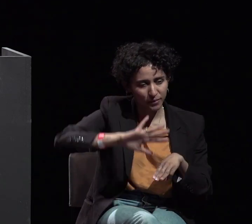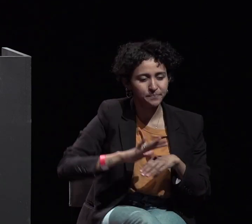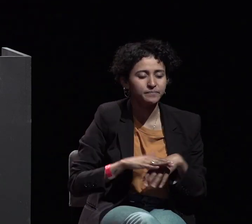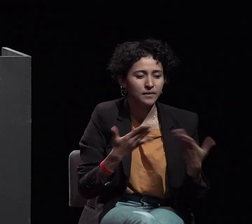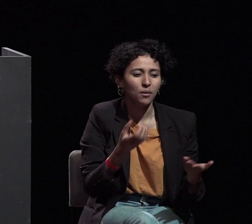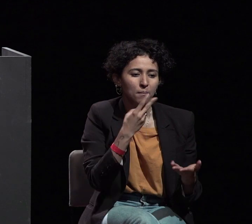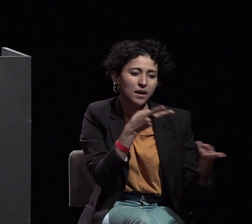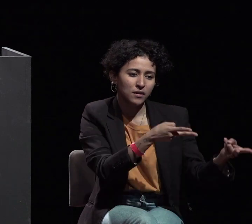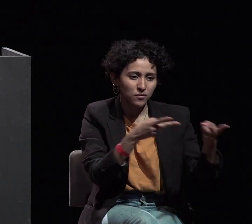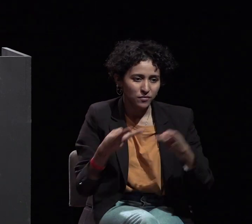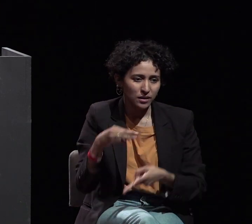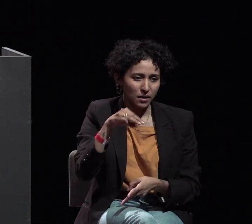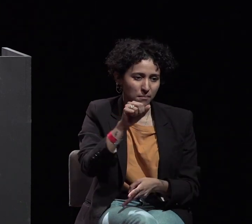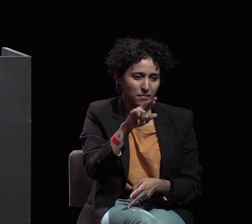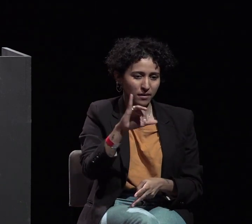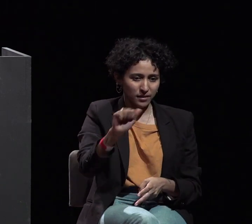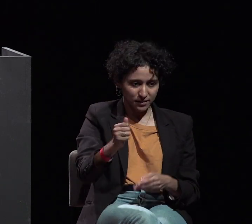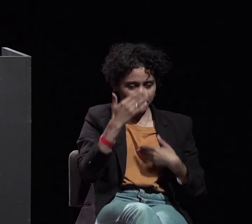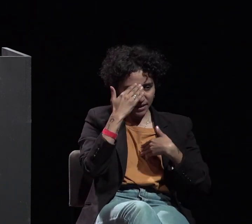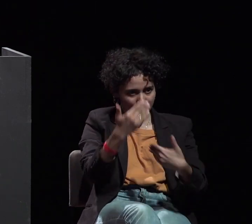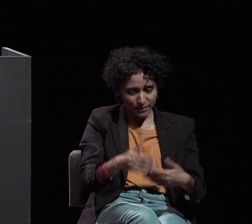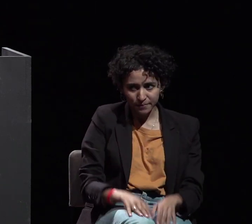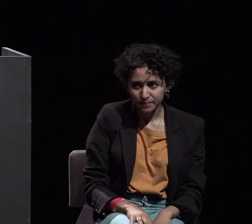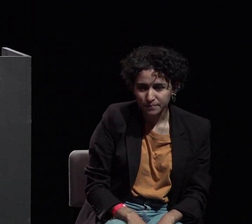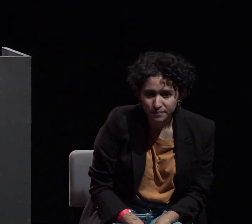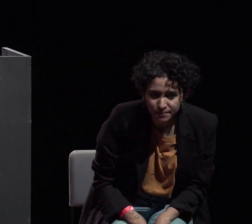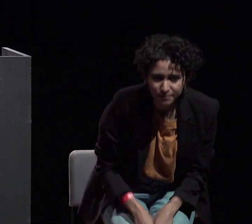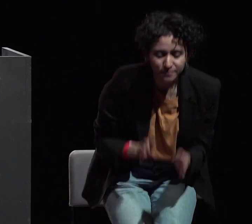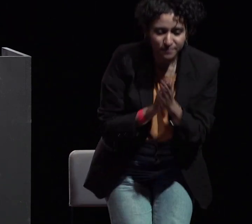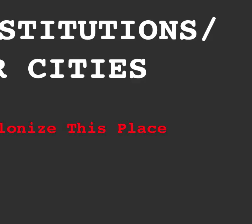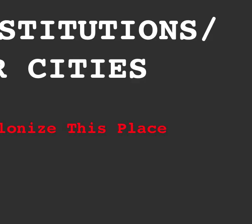as boas-vindas a Mar Safor. Obrigada.